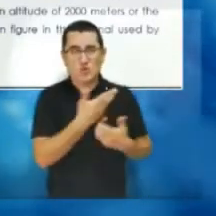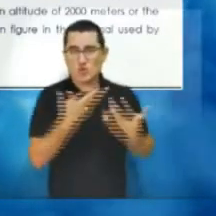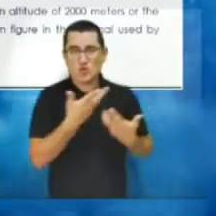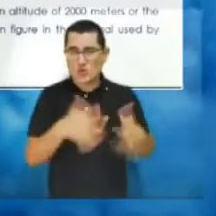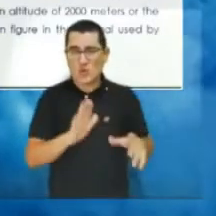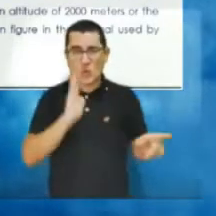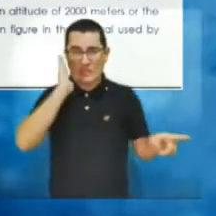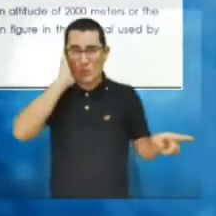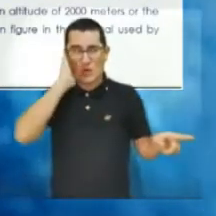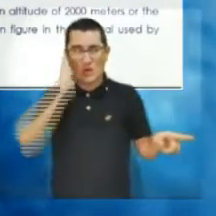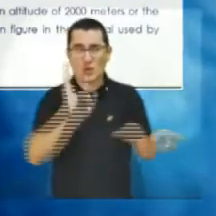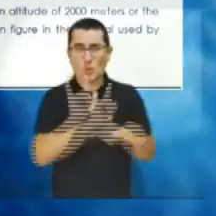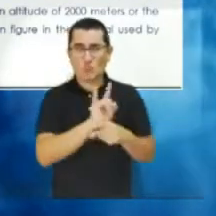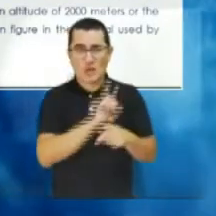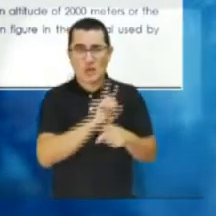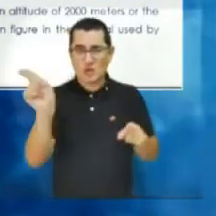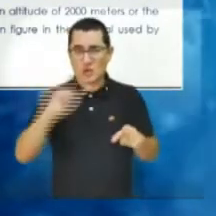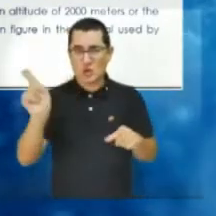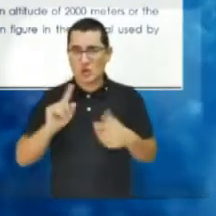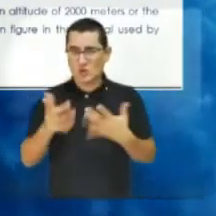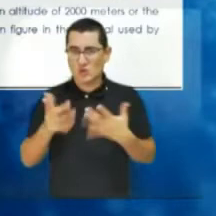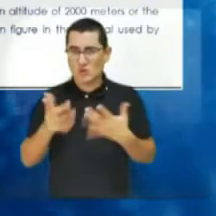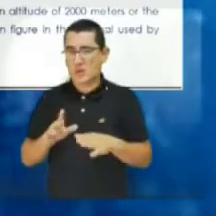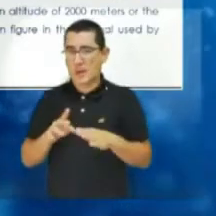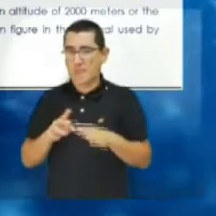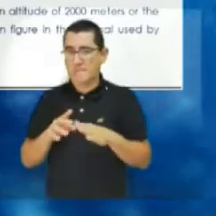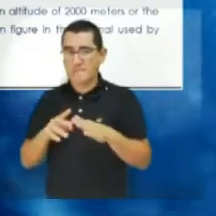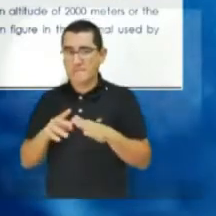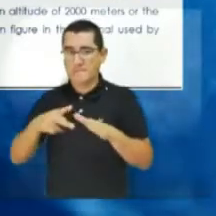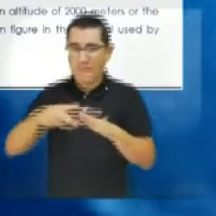easy to jam at a large,